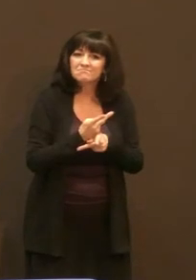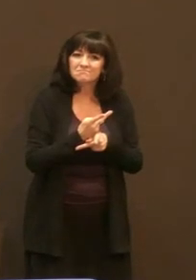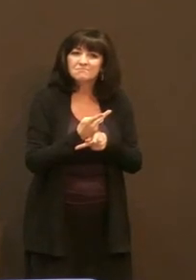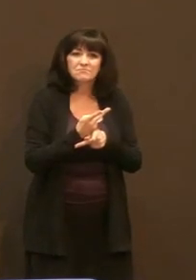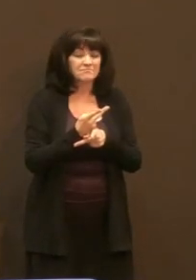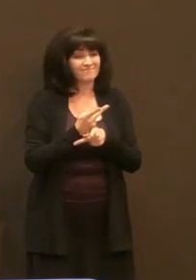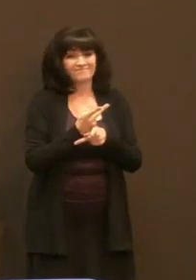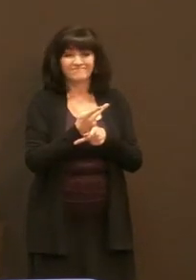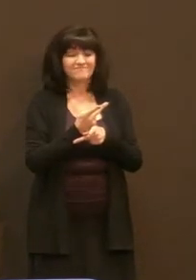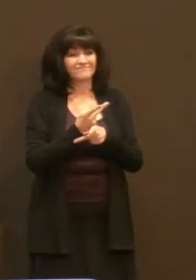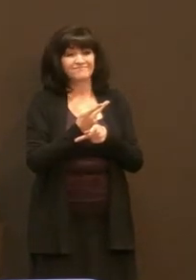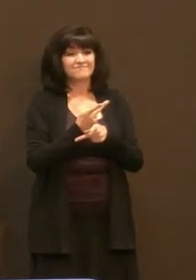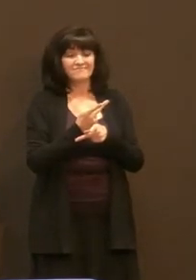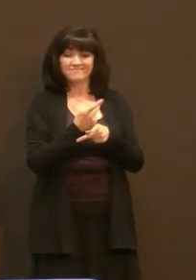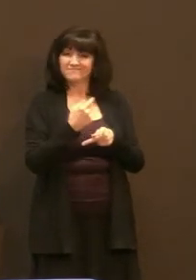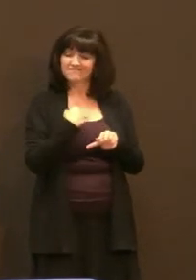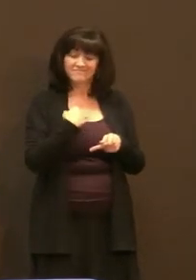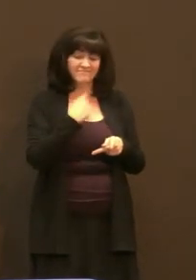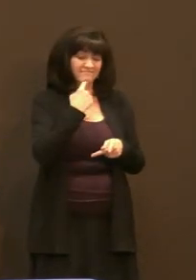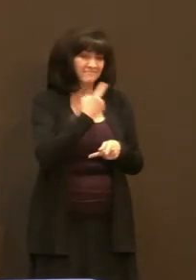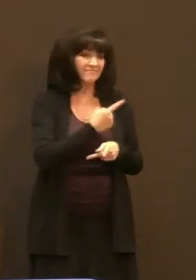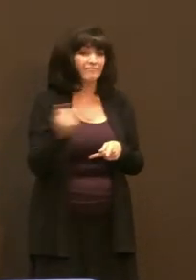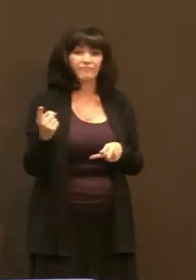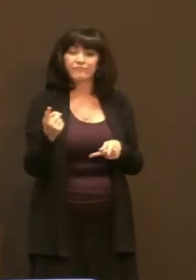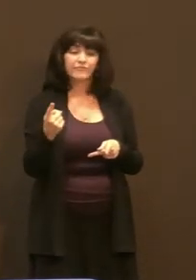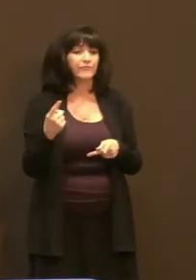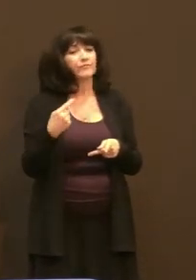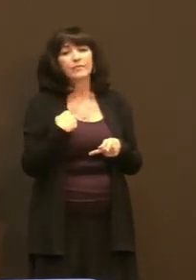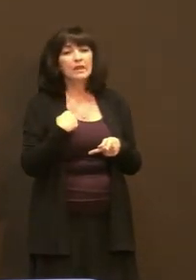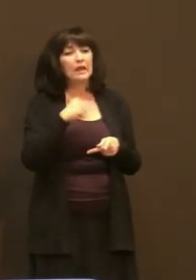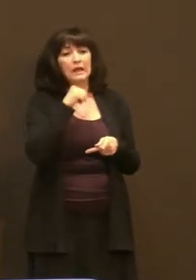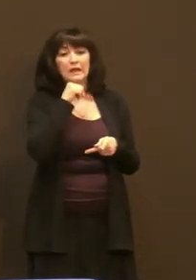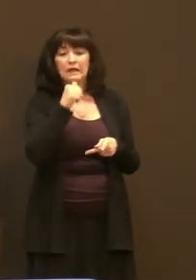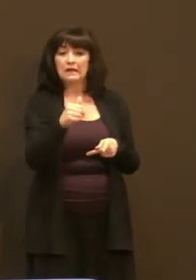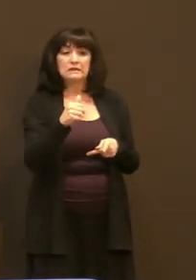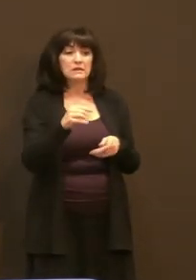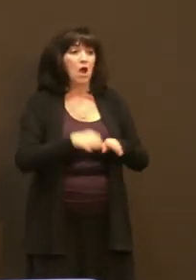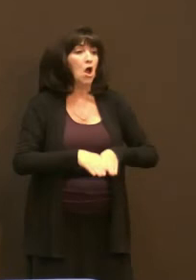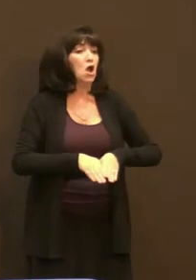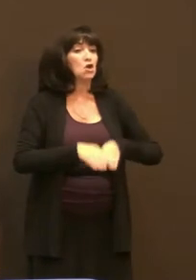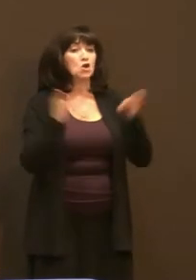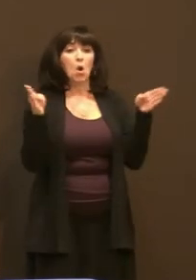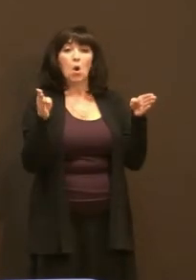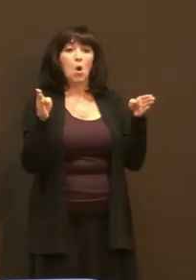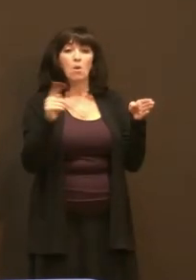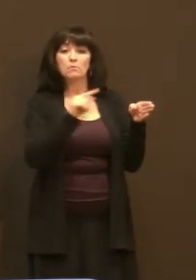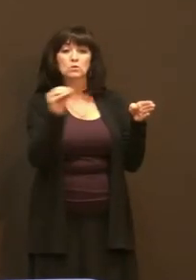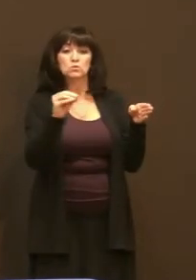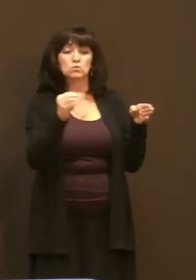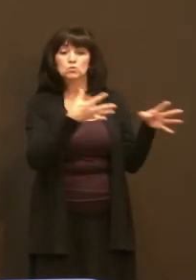the lights back on or move the dimmer switch up a day too soon or a day too late.